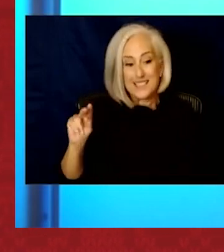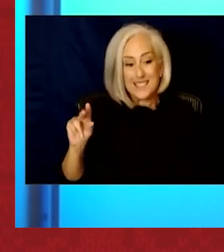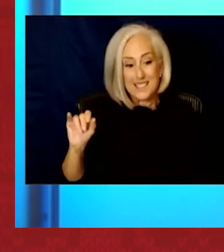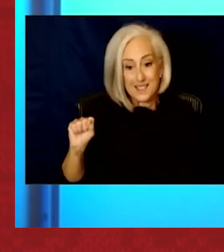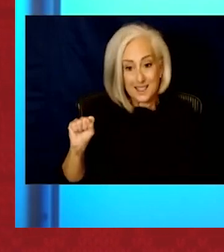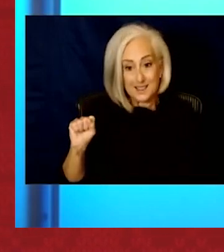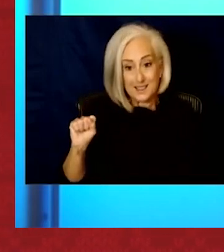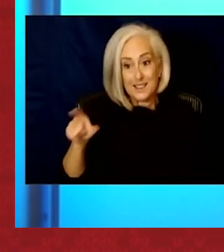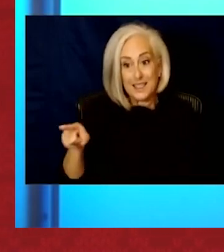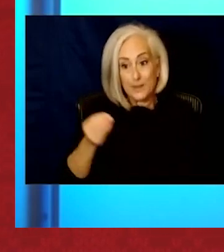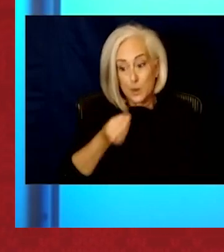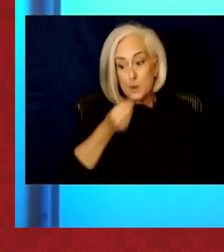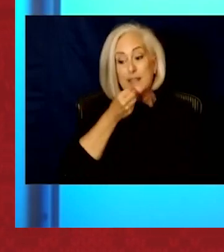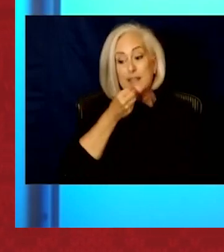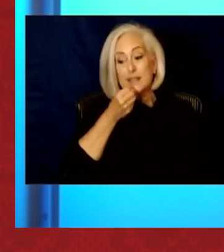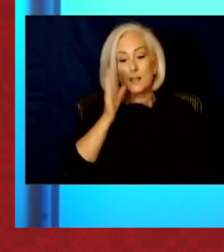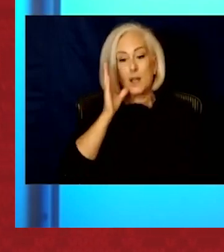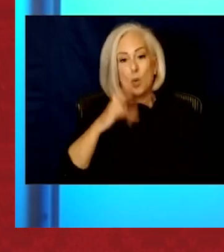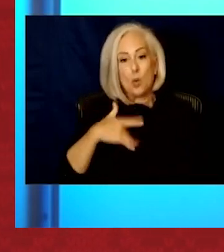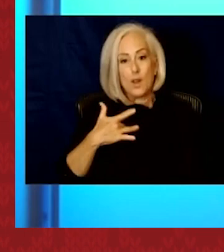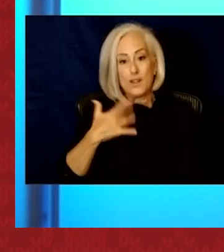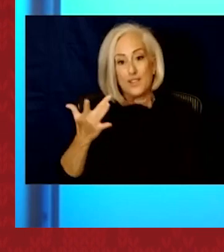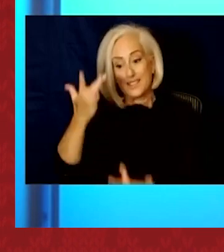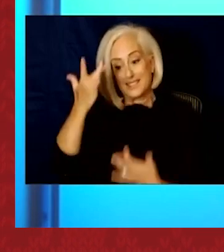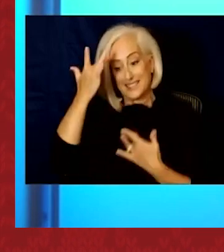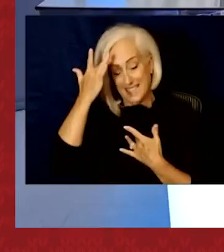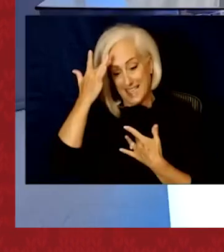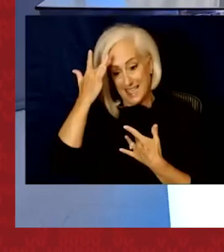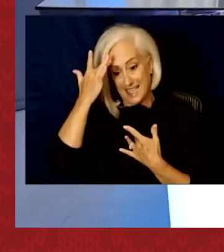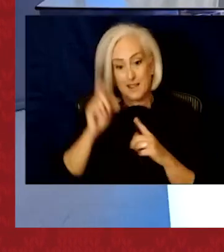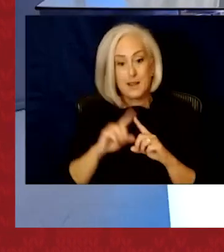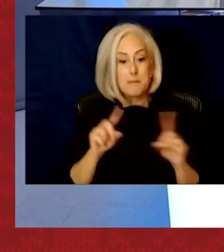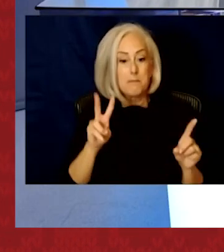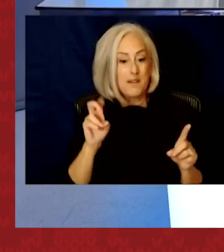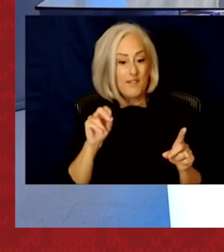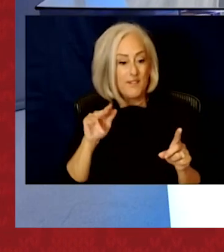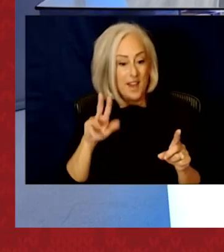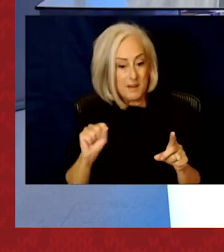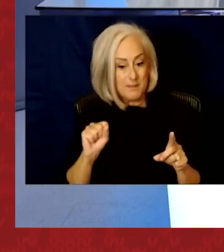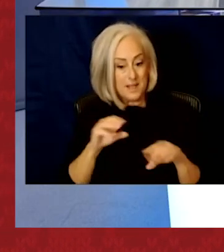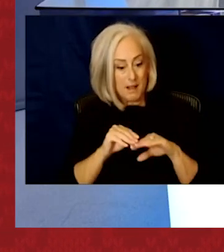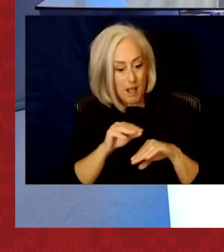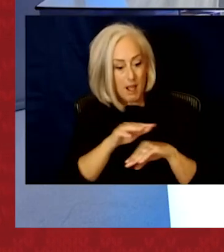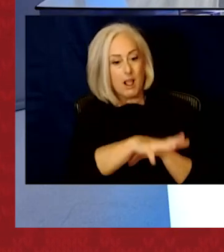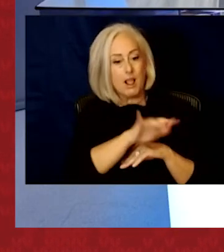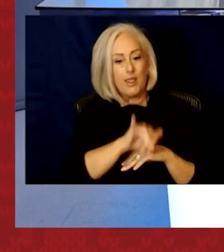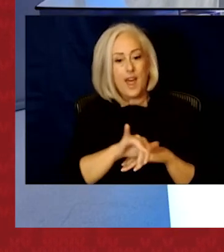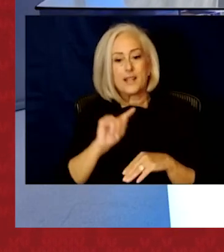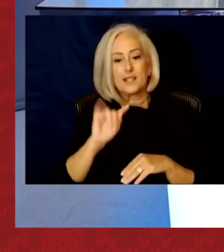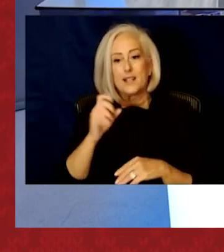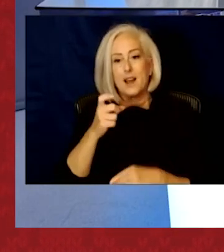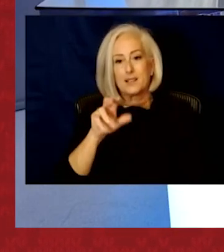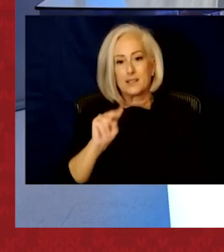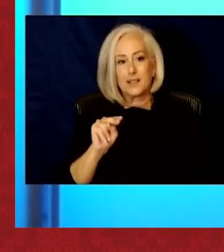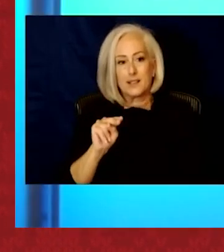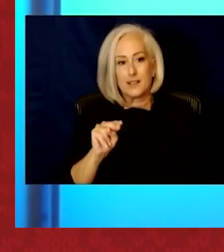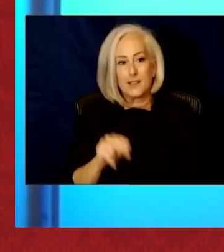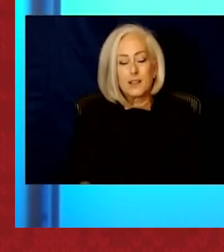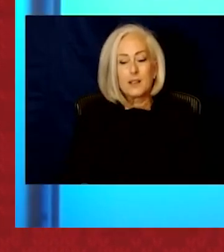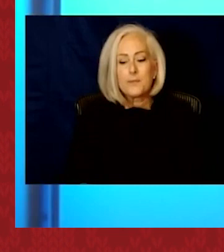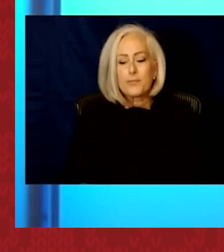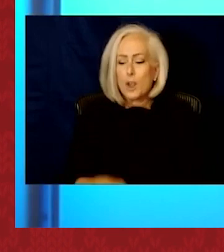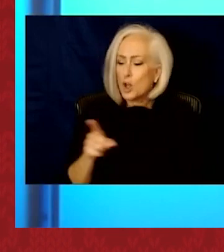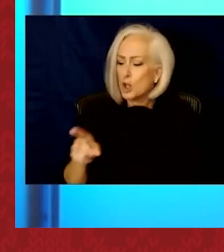to stab you. Thankfully, mushrooms don't have fangs. Okay, so I have a question. Do you have ophidiophobia? I do not.